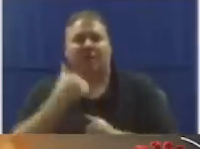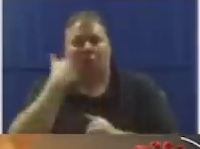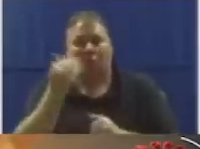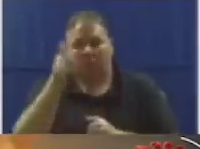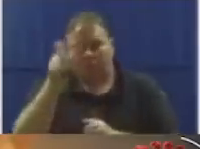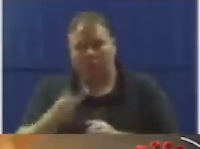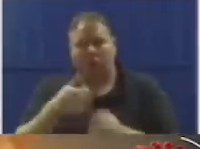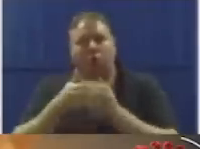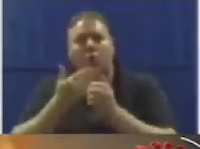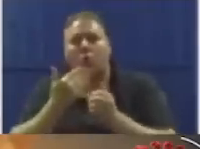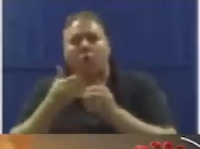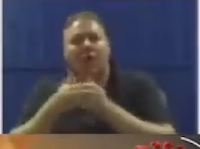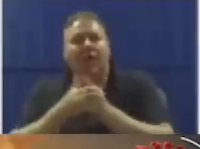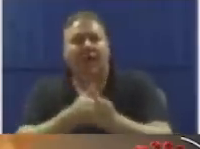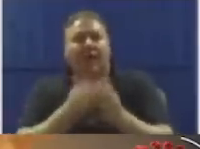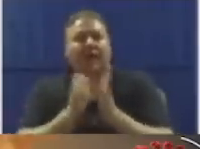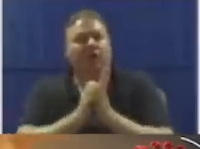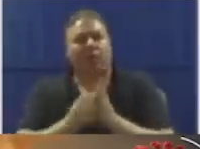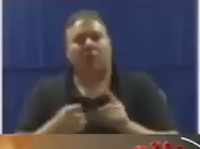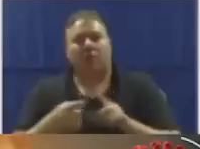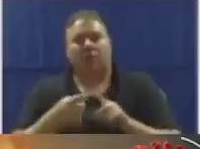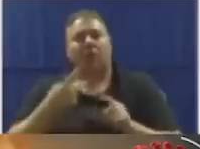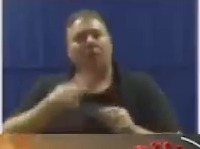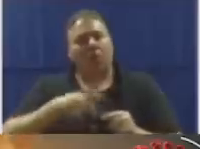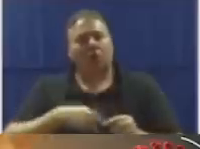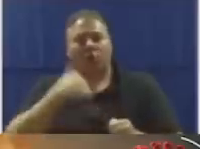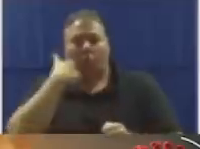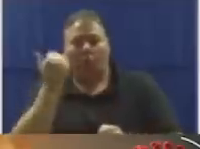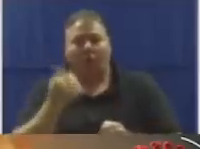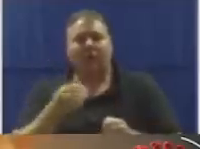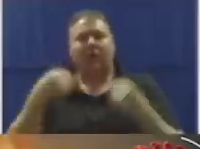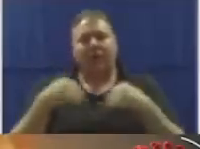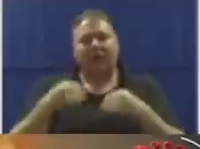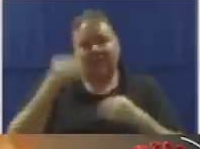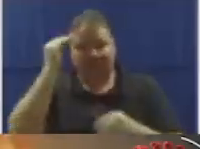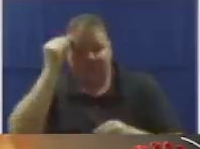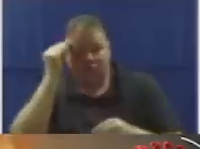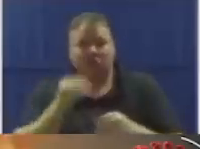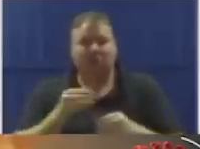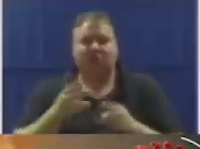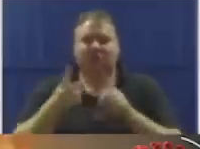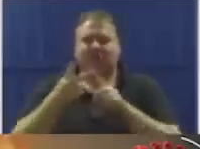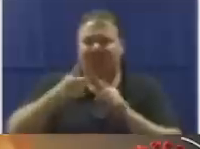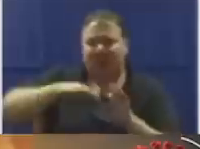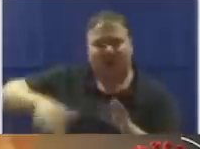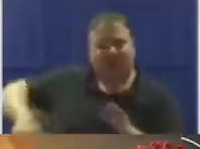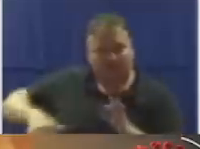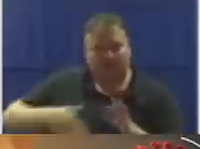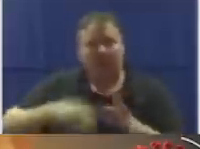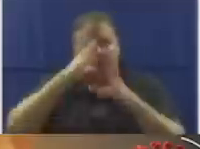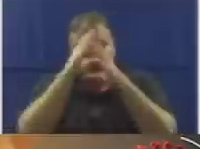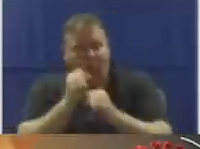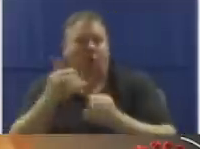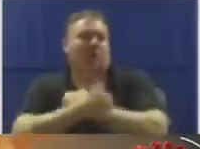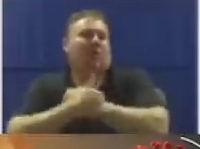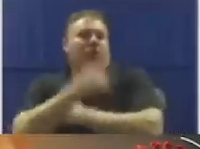by example, who puts his personal ambitions and business interests a distant second to the needs of our